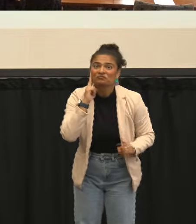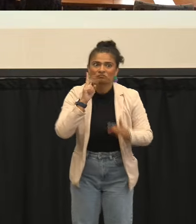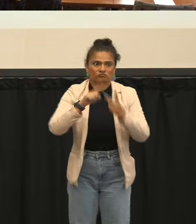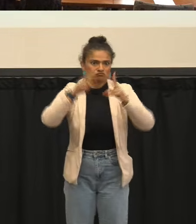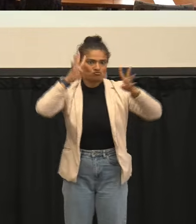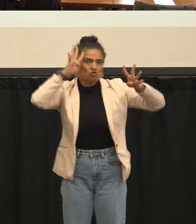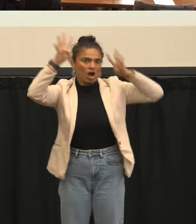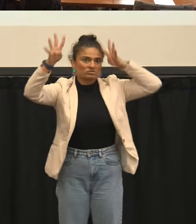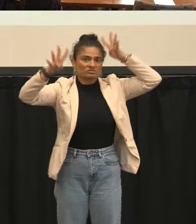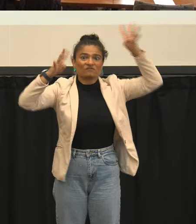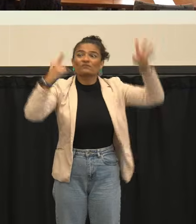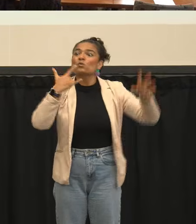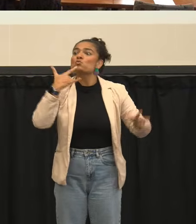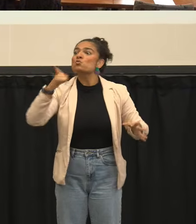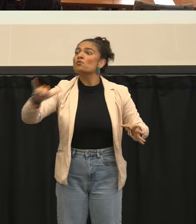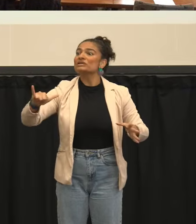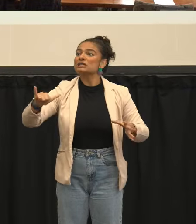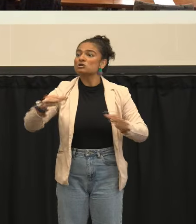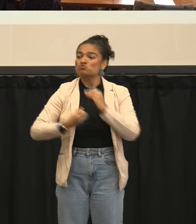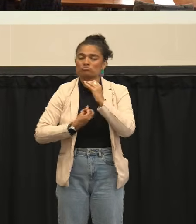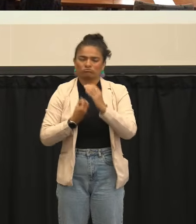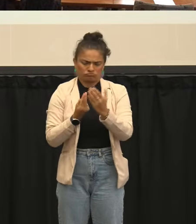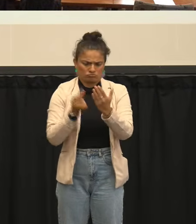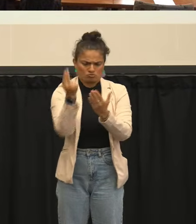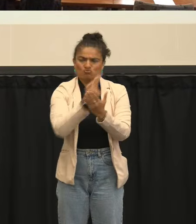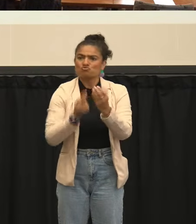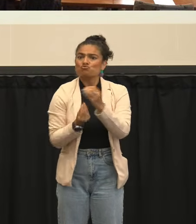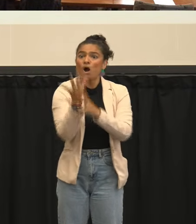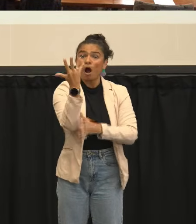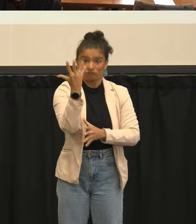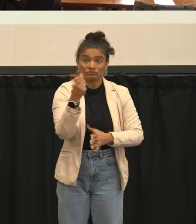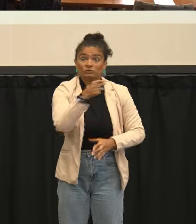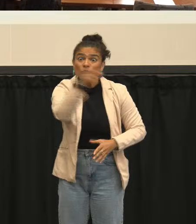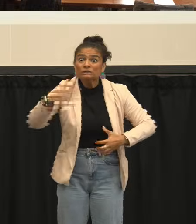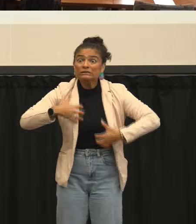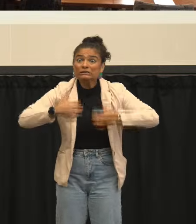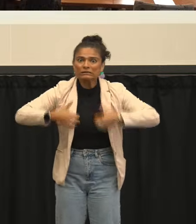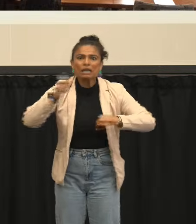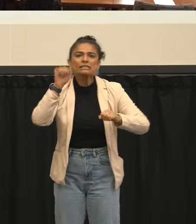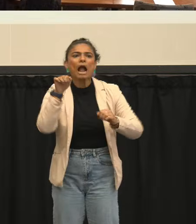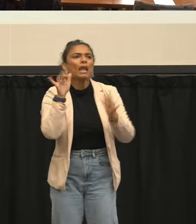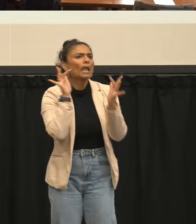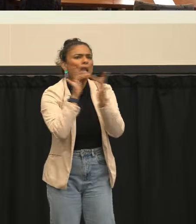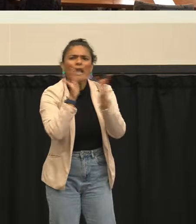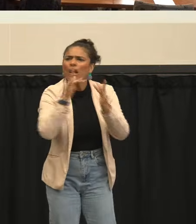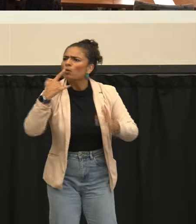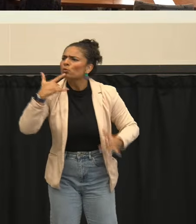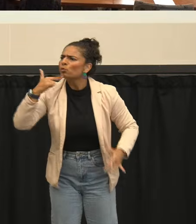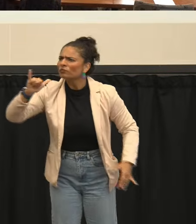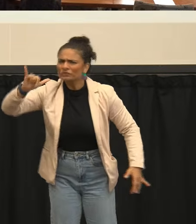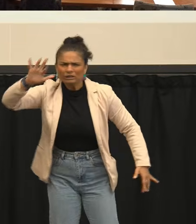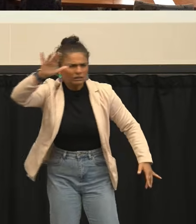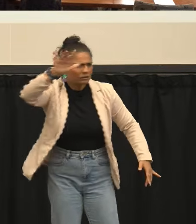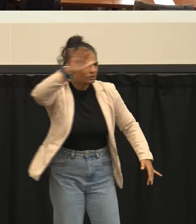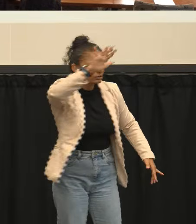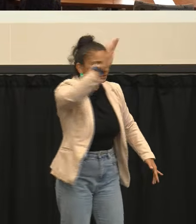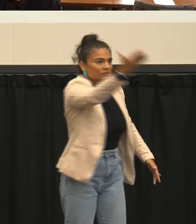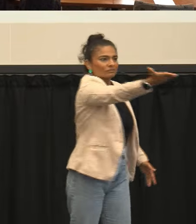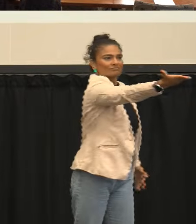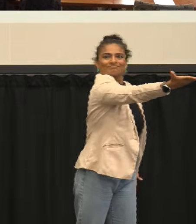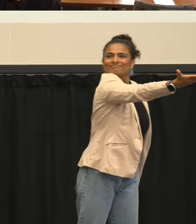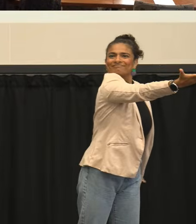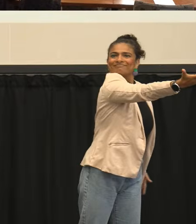was created by one of our deaf community members, Yuvini. So she is the creator of different